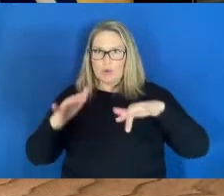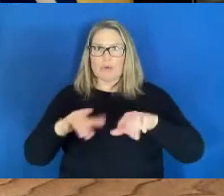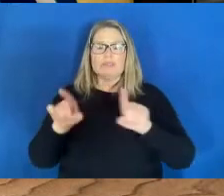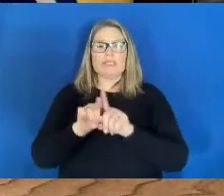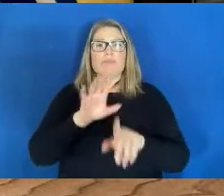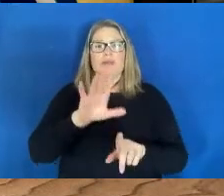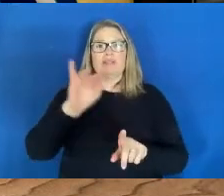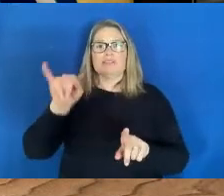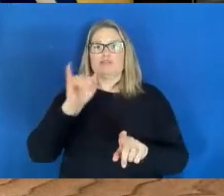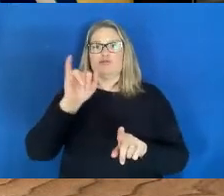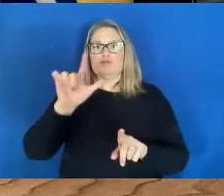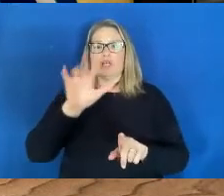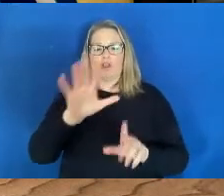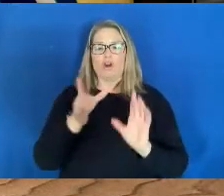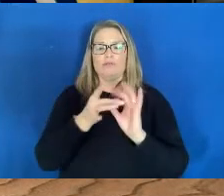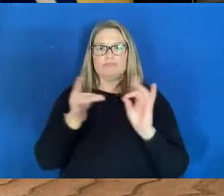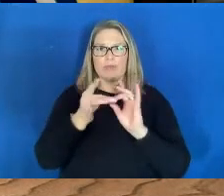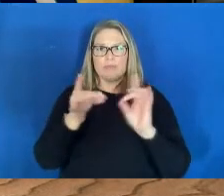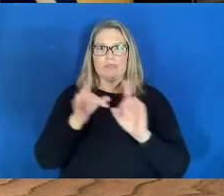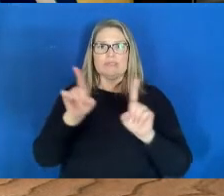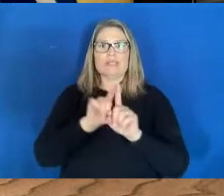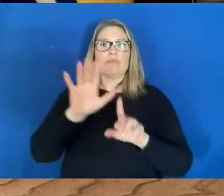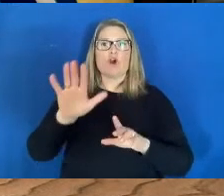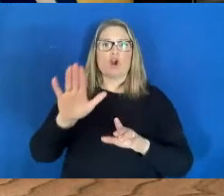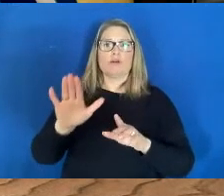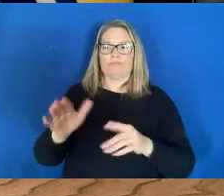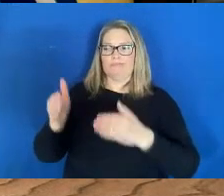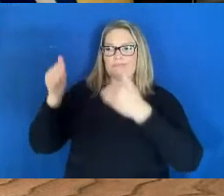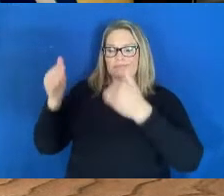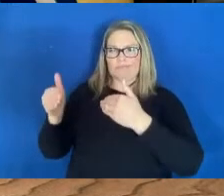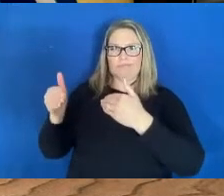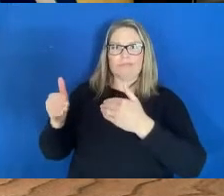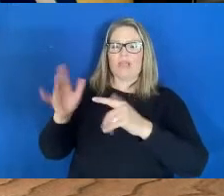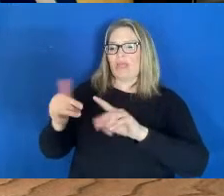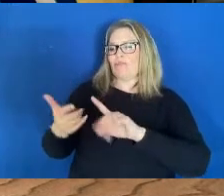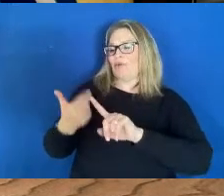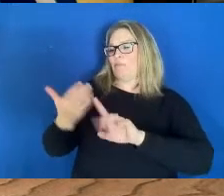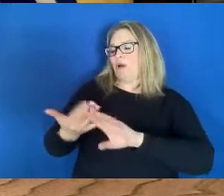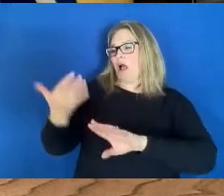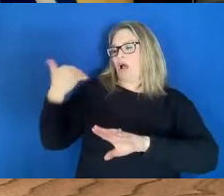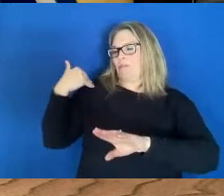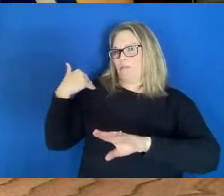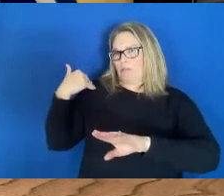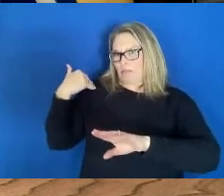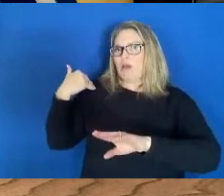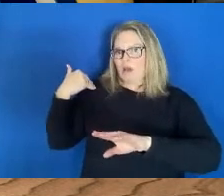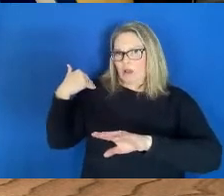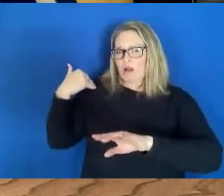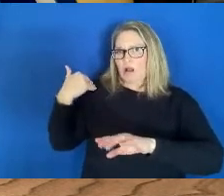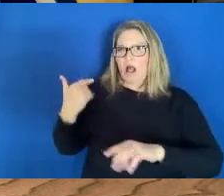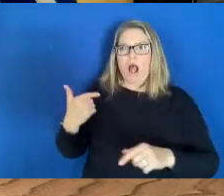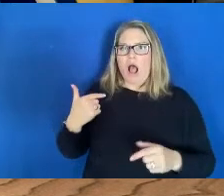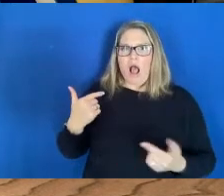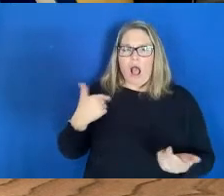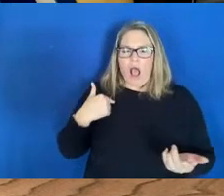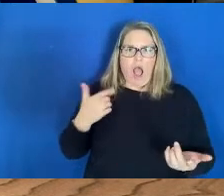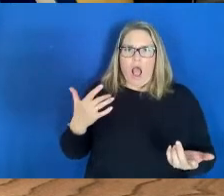based on their previous long-term history. But I don't believe that we're any further